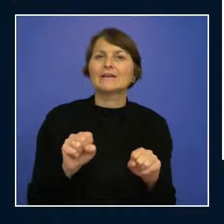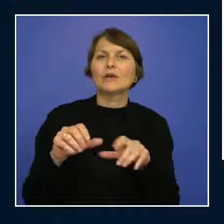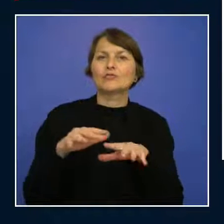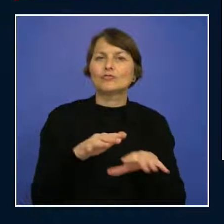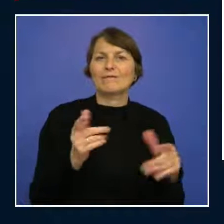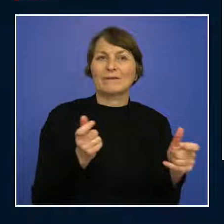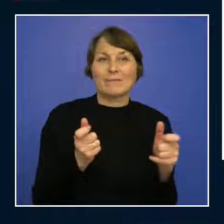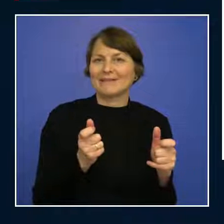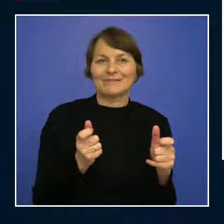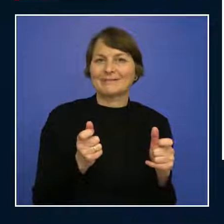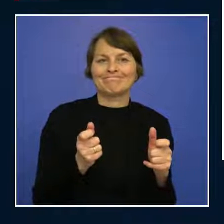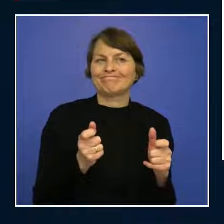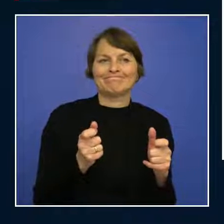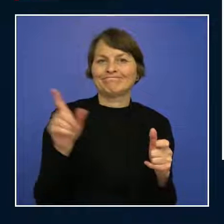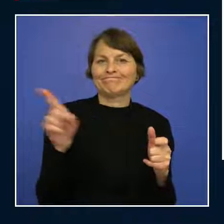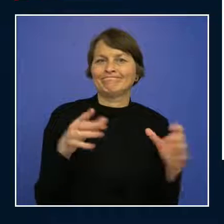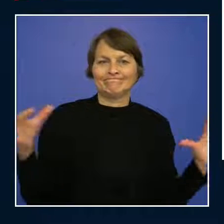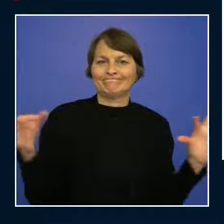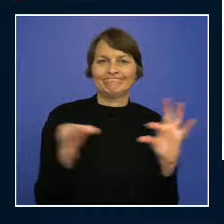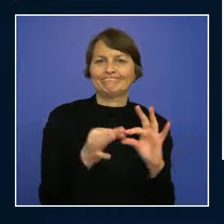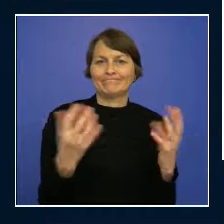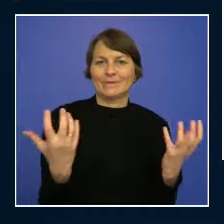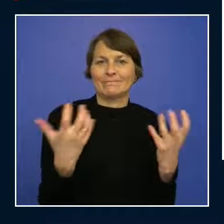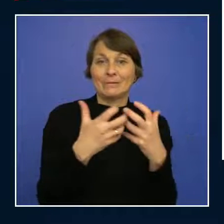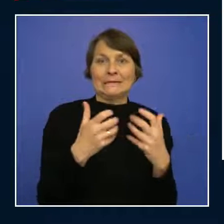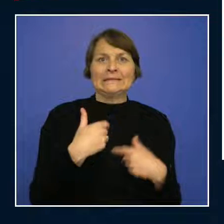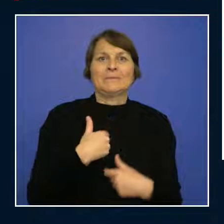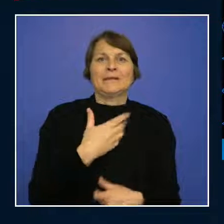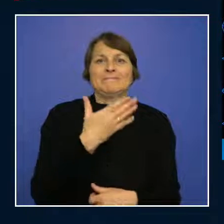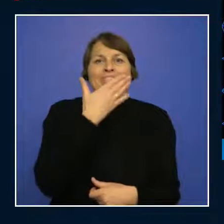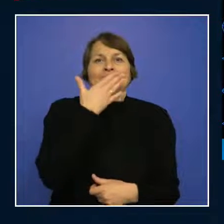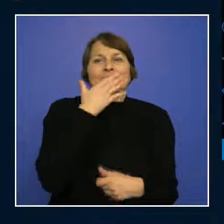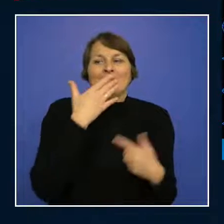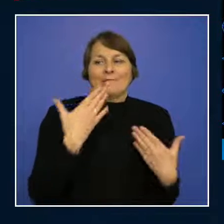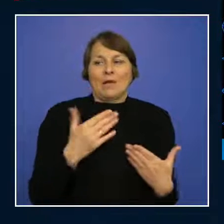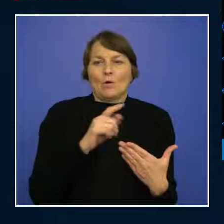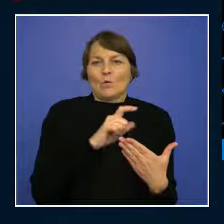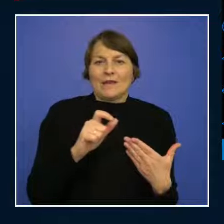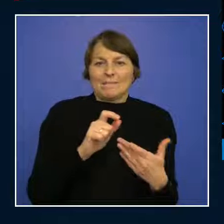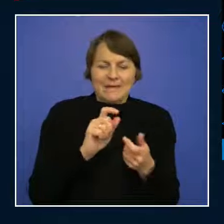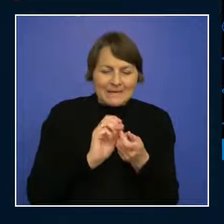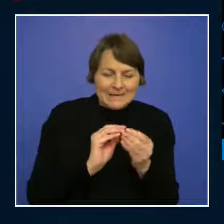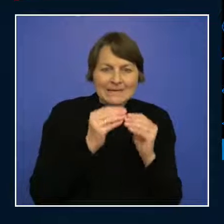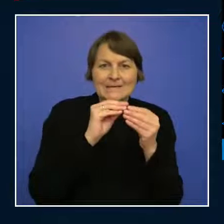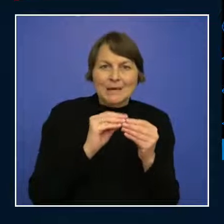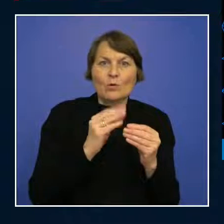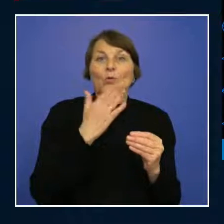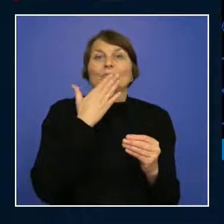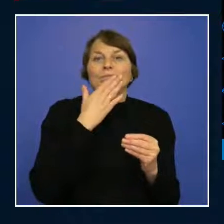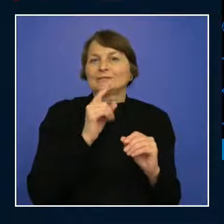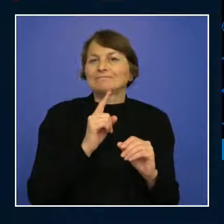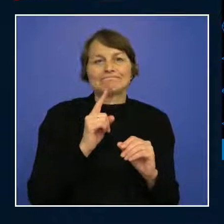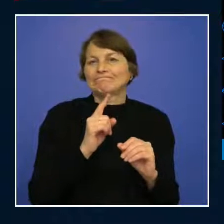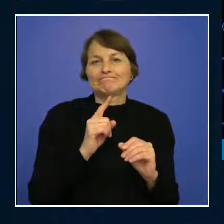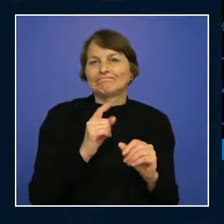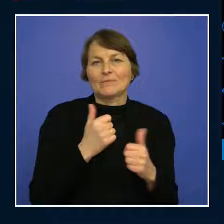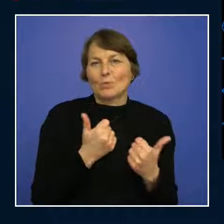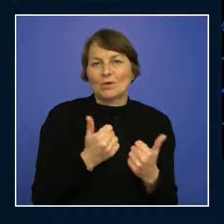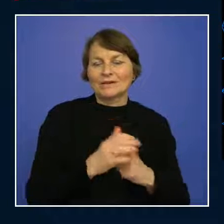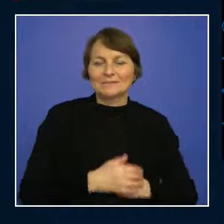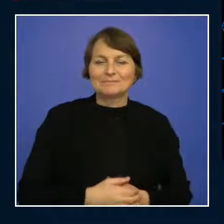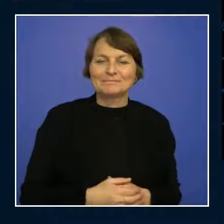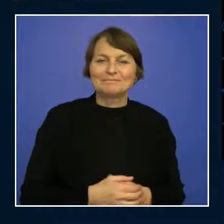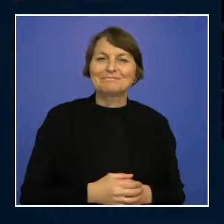that's something to bear in mind and something I learned building this demo this week. Now, if we go back to the slides, I want to